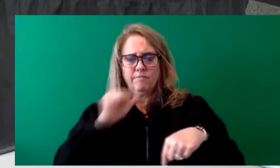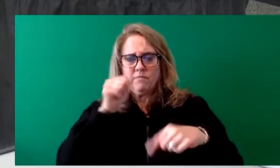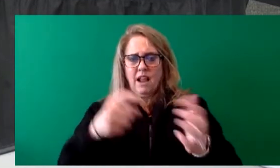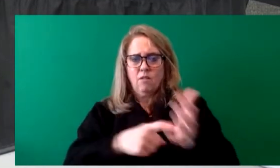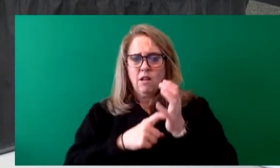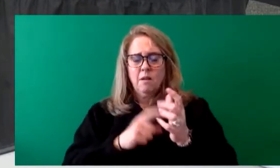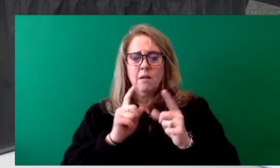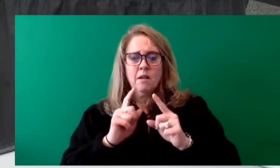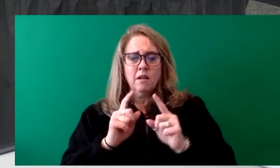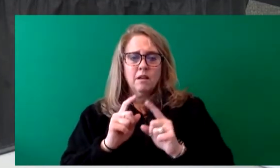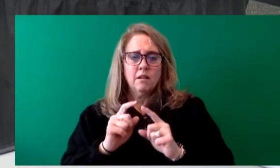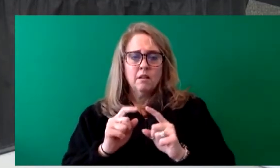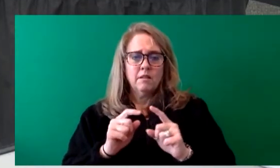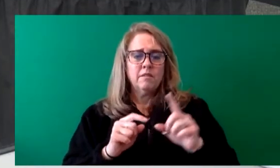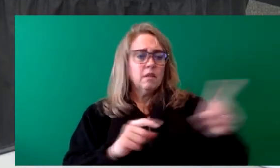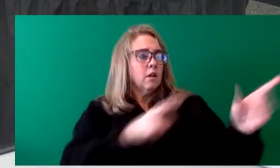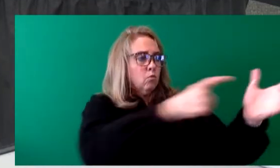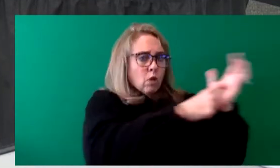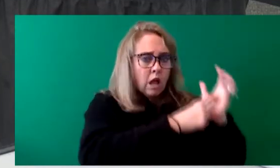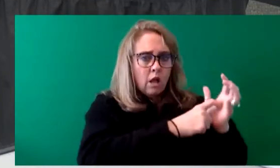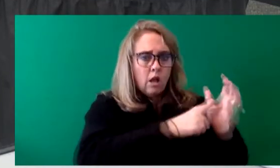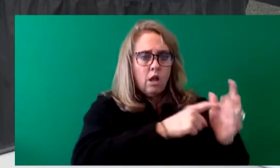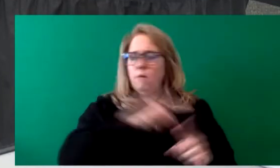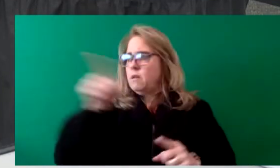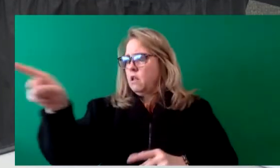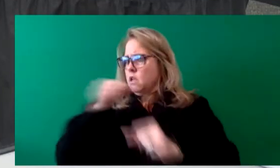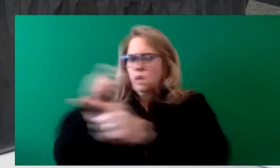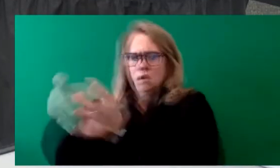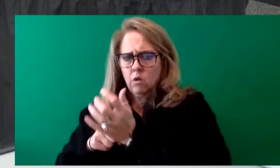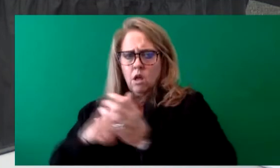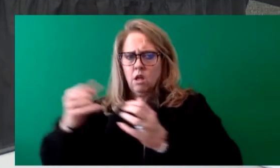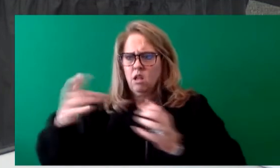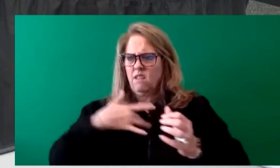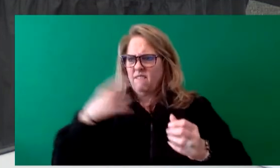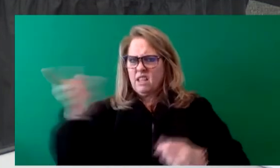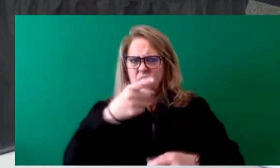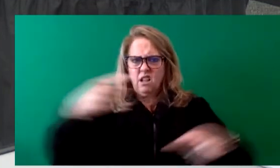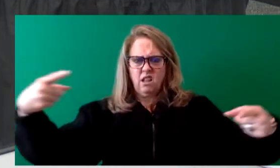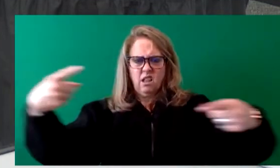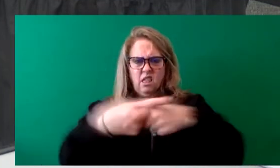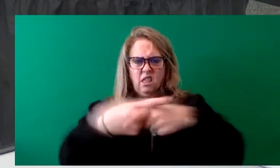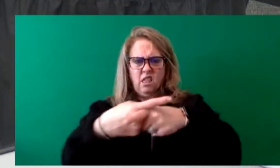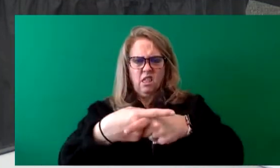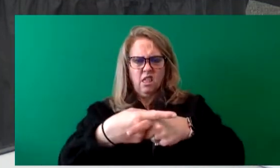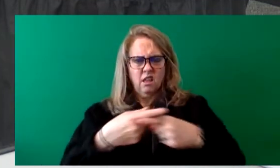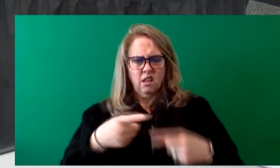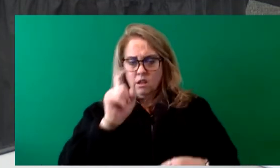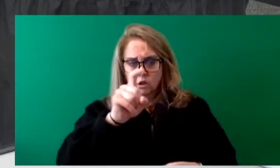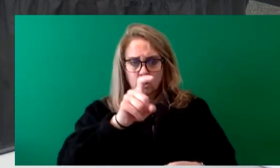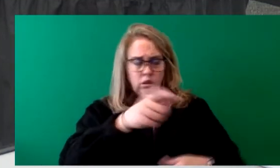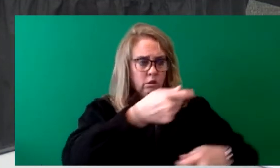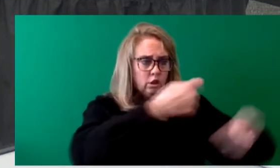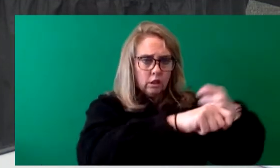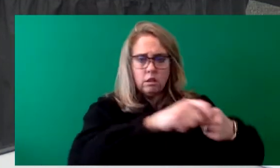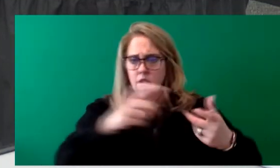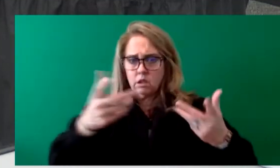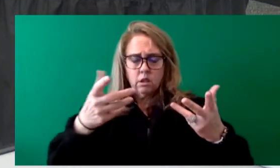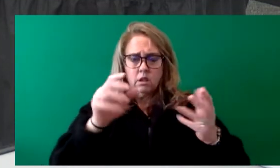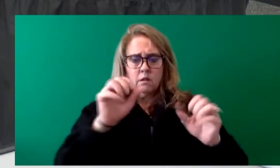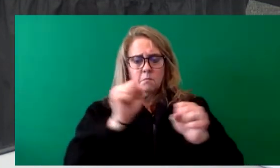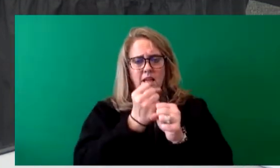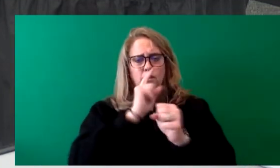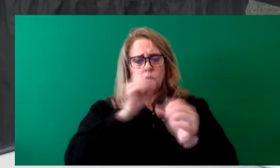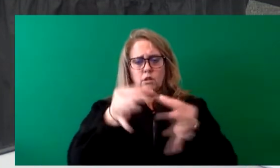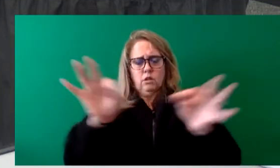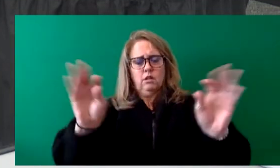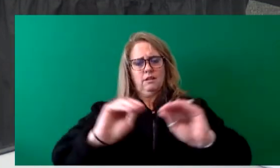that. So I would hope we can consider that a change to that, maybe even just with the language that Dr.